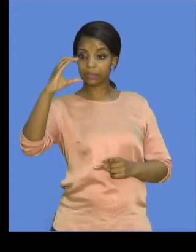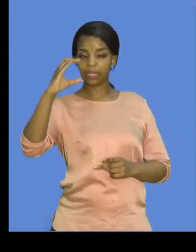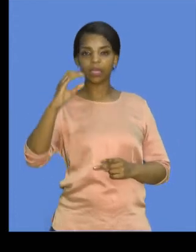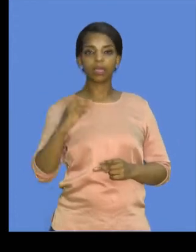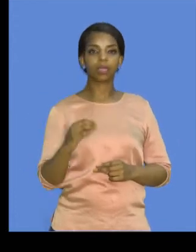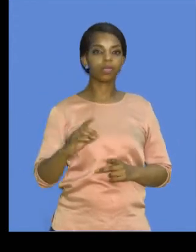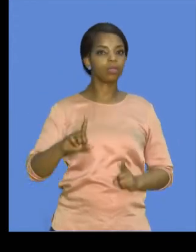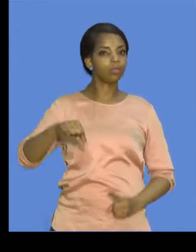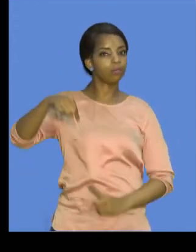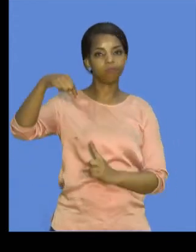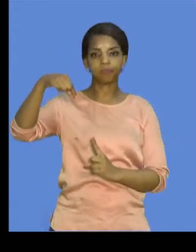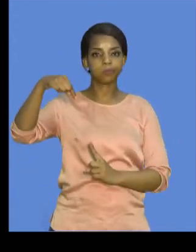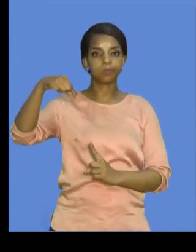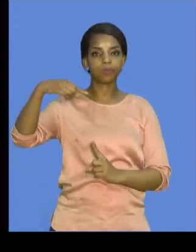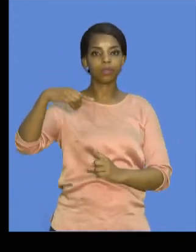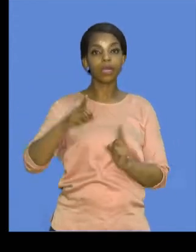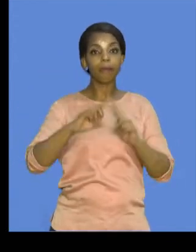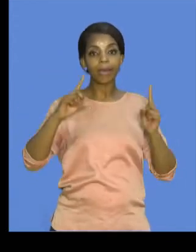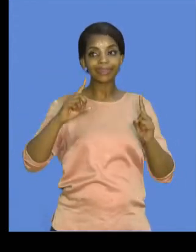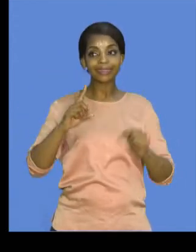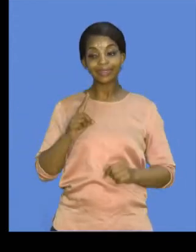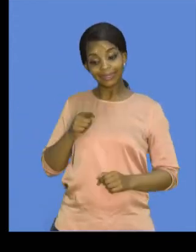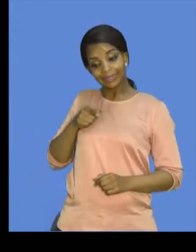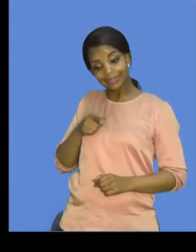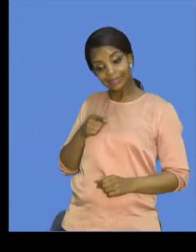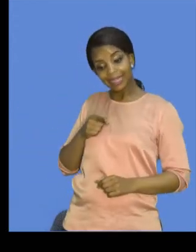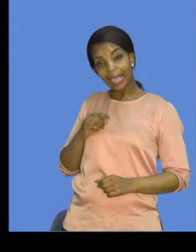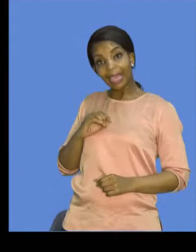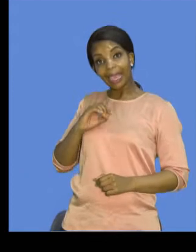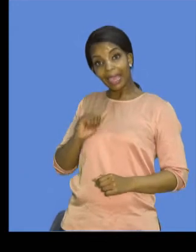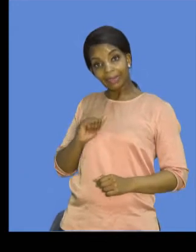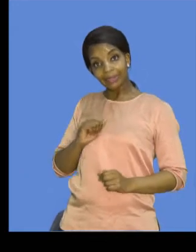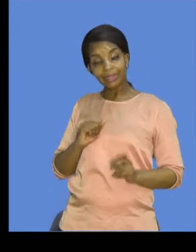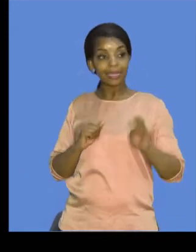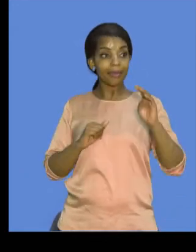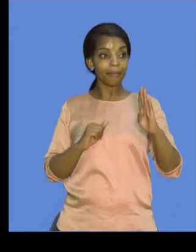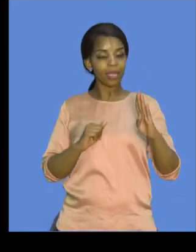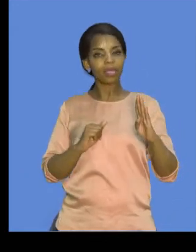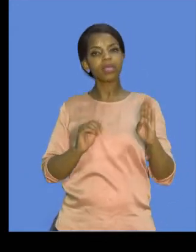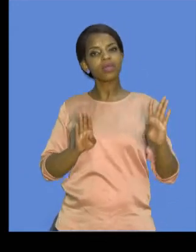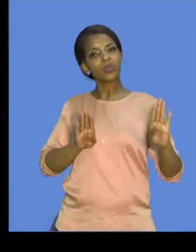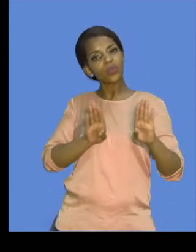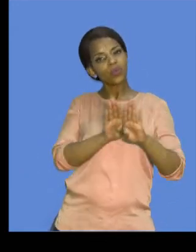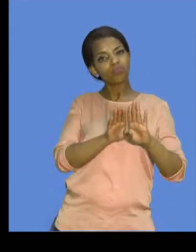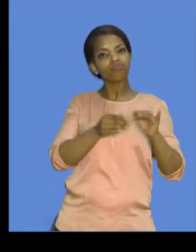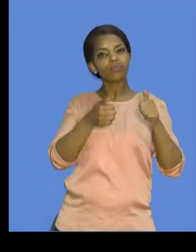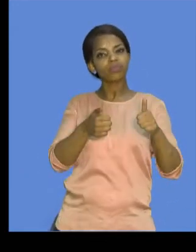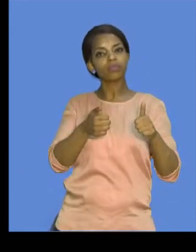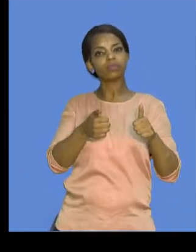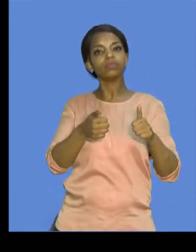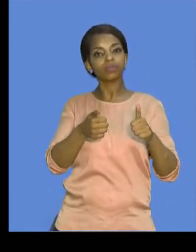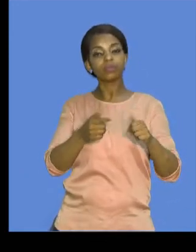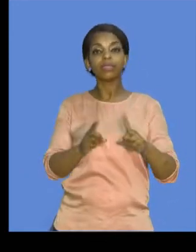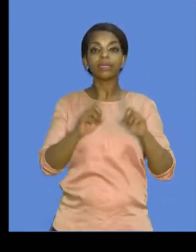opposite, while A and B are like charges. So if we consider, say for argument's sake,